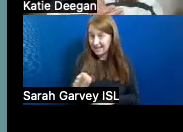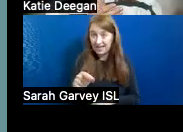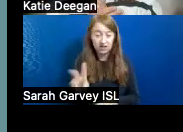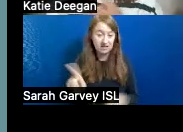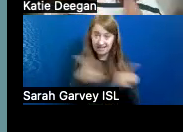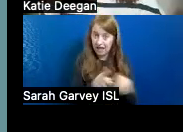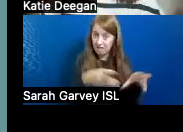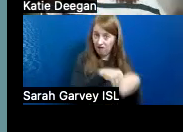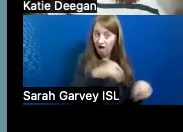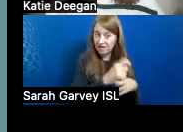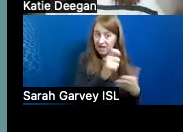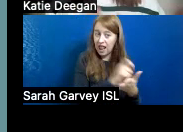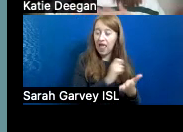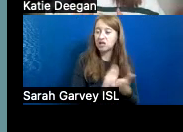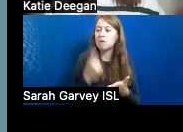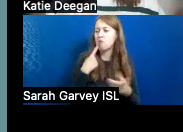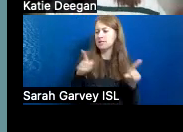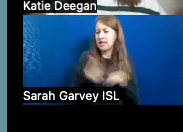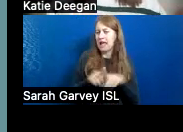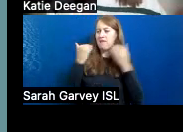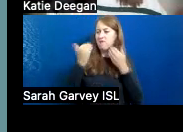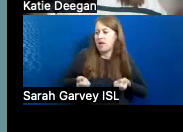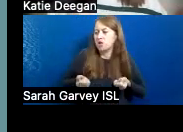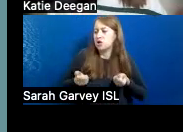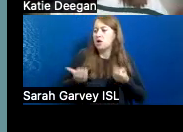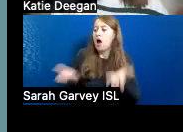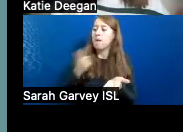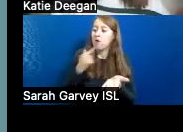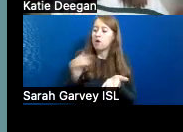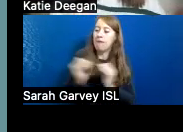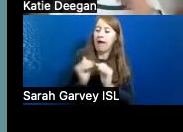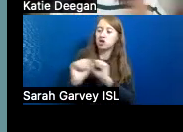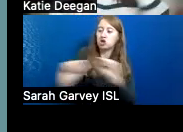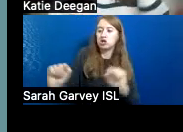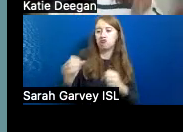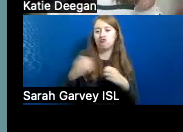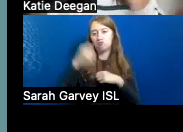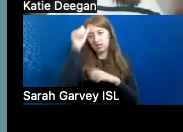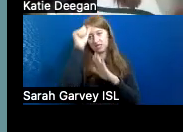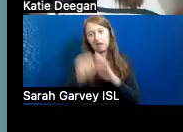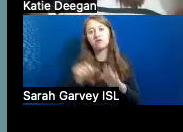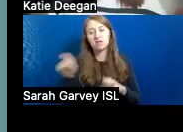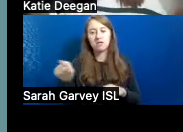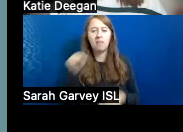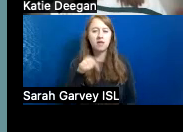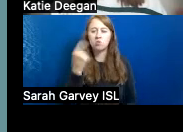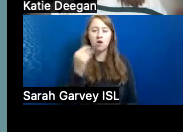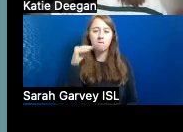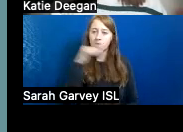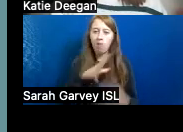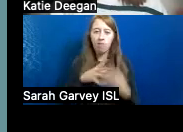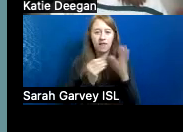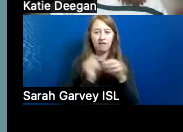tailoring it so that it is specific for them. And I think that was really key in all of these training